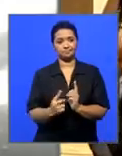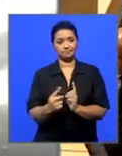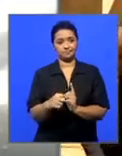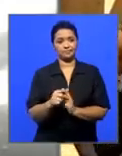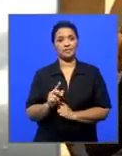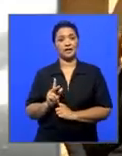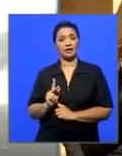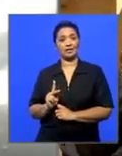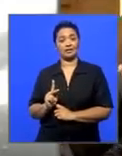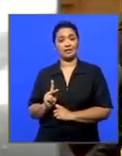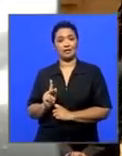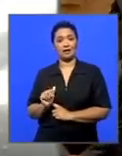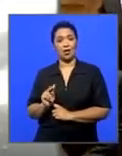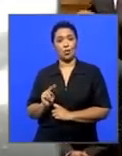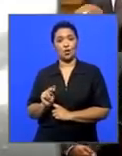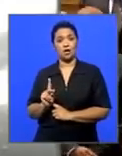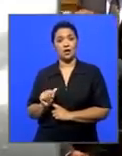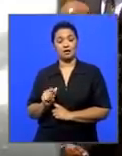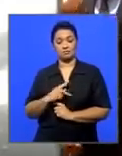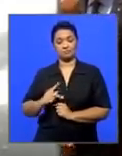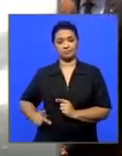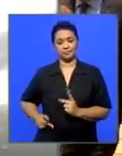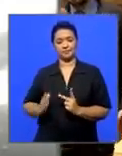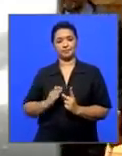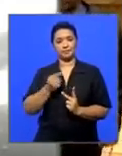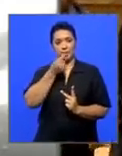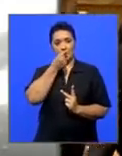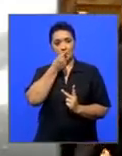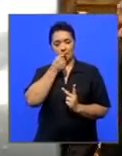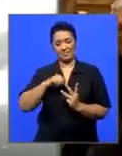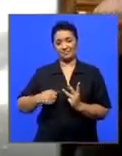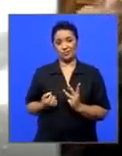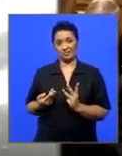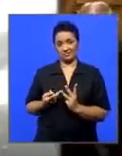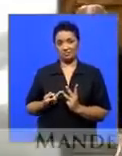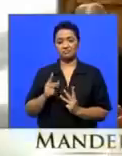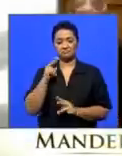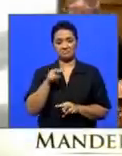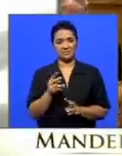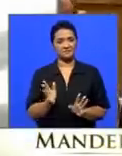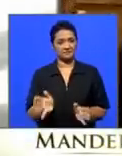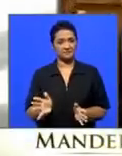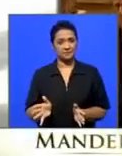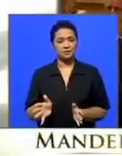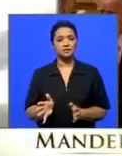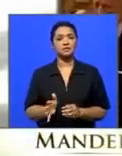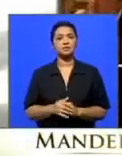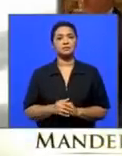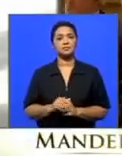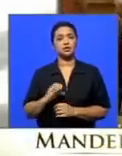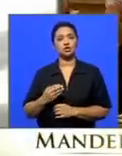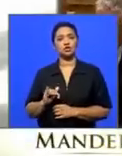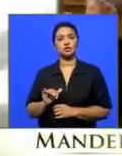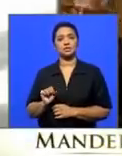Kenneth Kaunda. We've seen Robert and Grace Mugabe of Zimbabwe, and Chisano